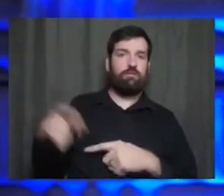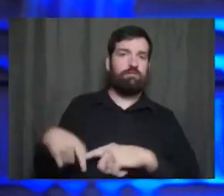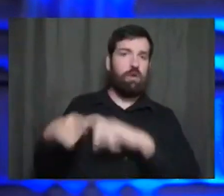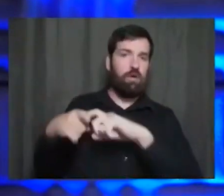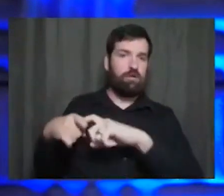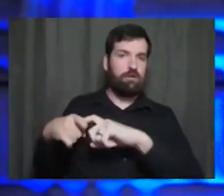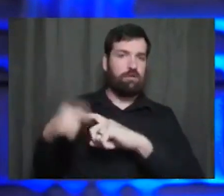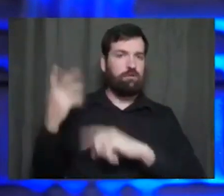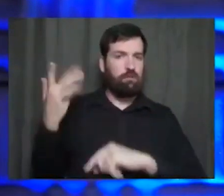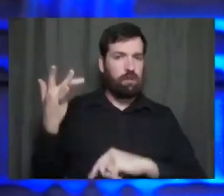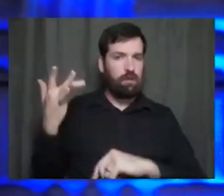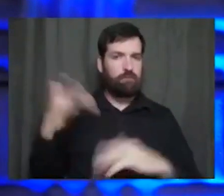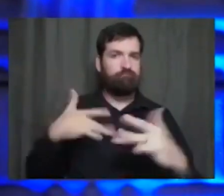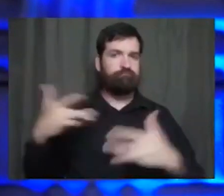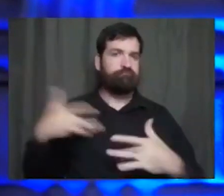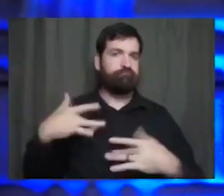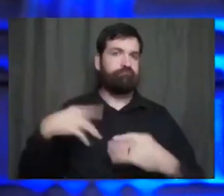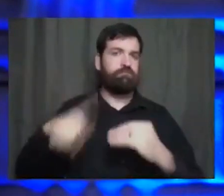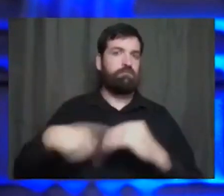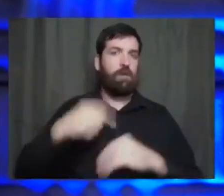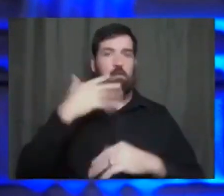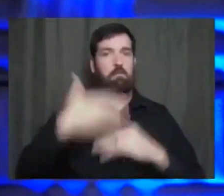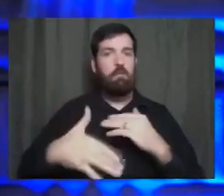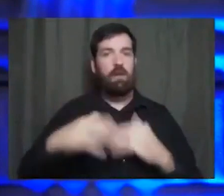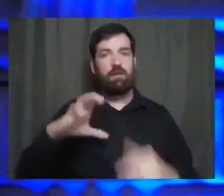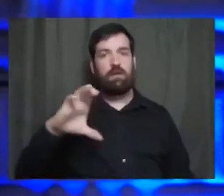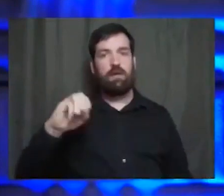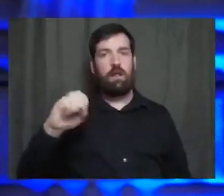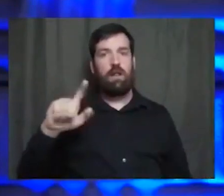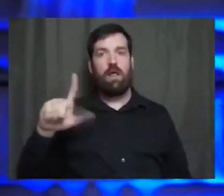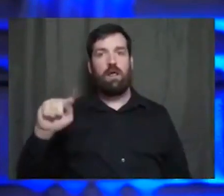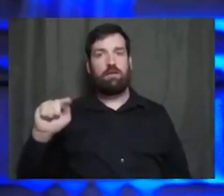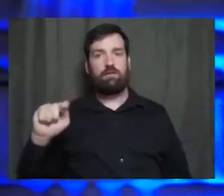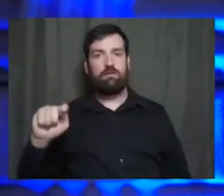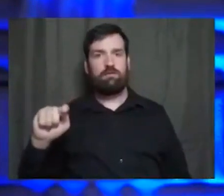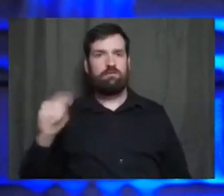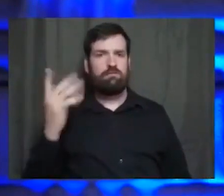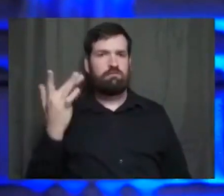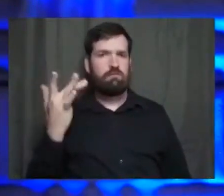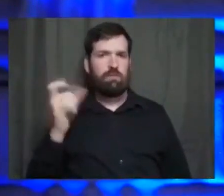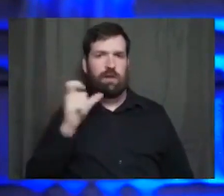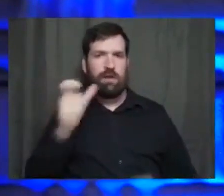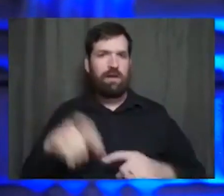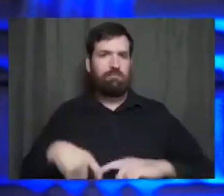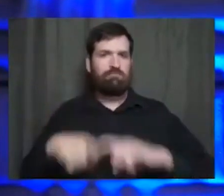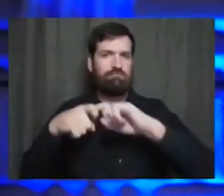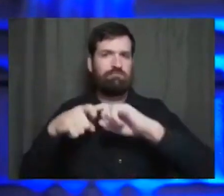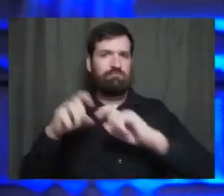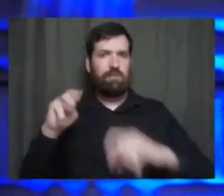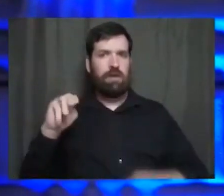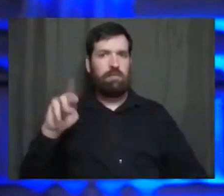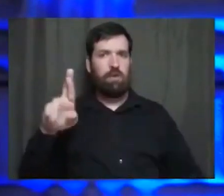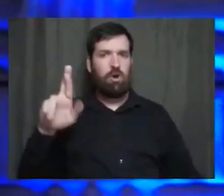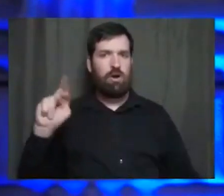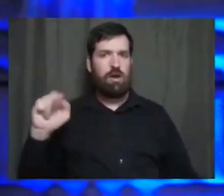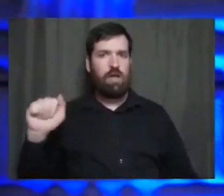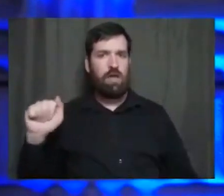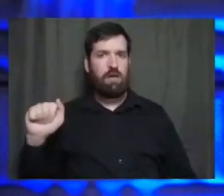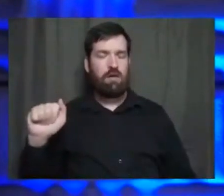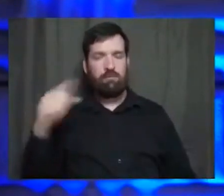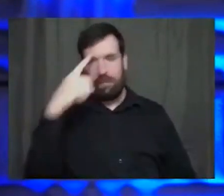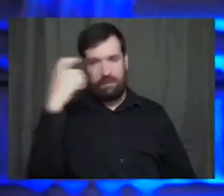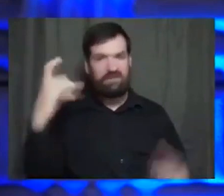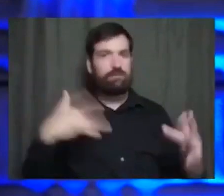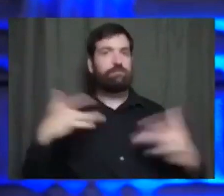blood clots. And he's wondering, why aren't they pausing the mRNA vaccines over concerns of myocarditis?